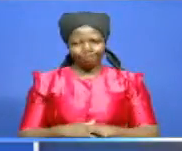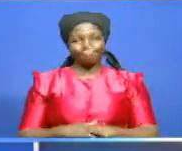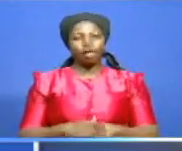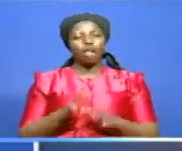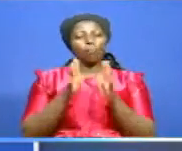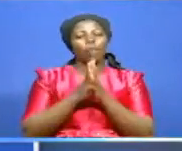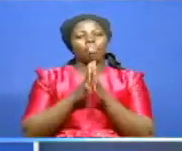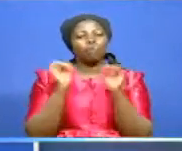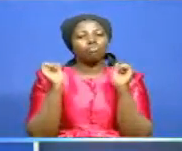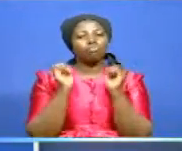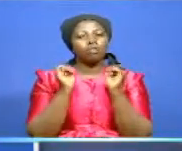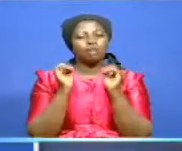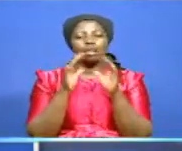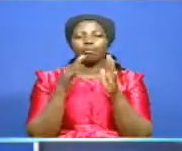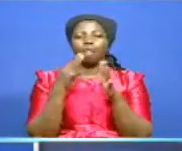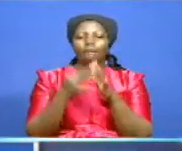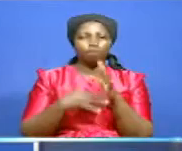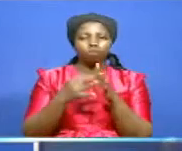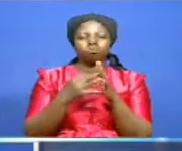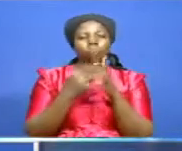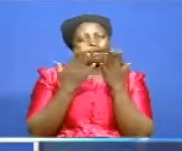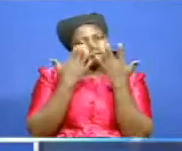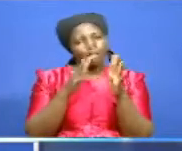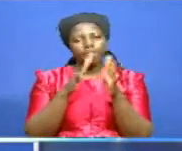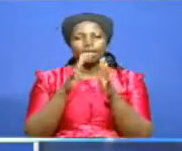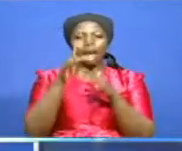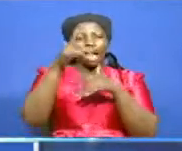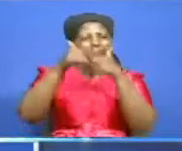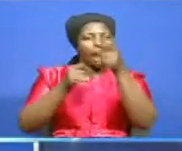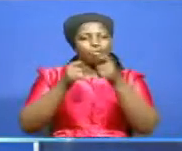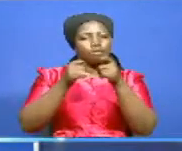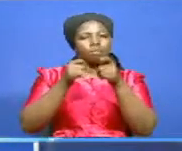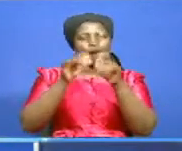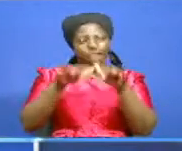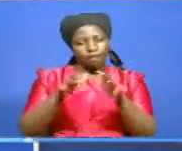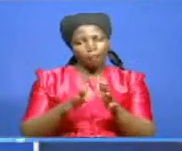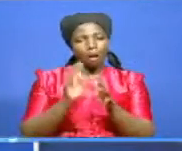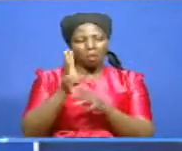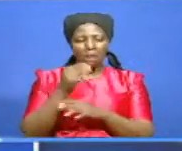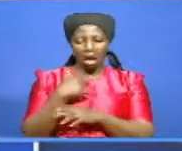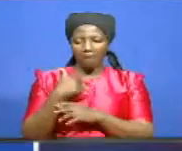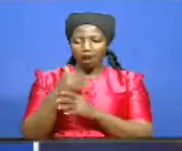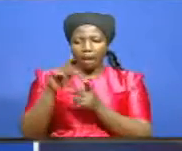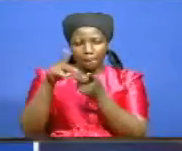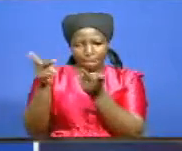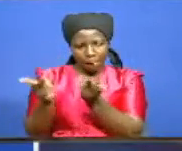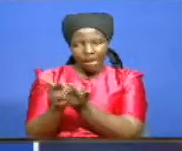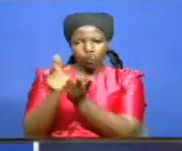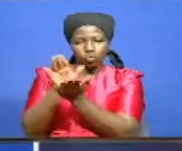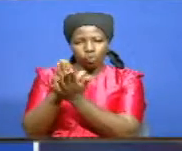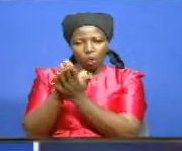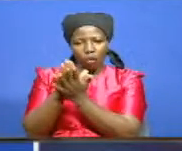plant, dairy farmers will have a centralized place to store the milk.